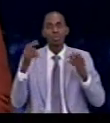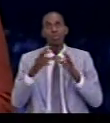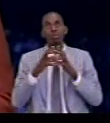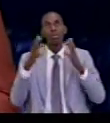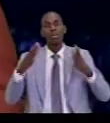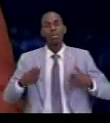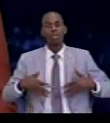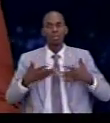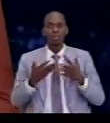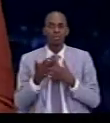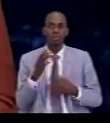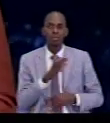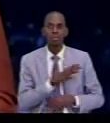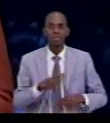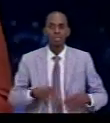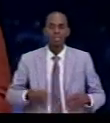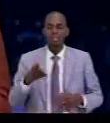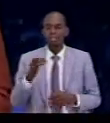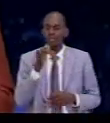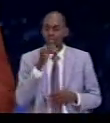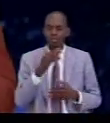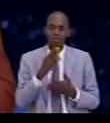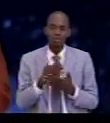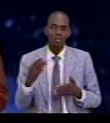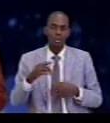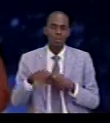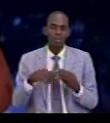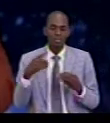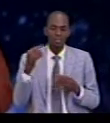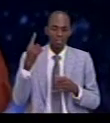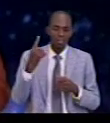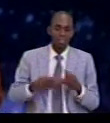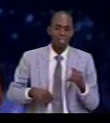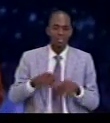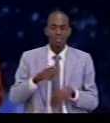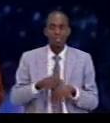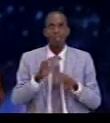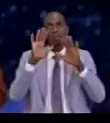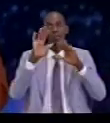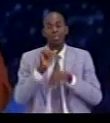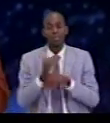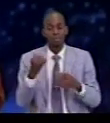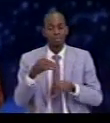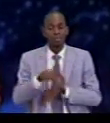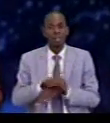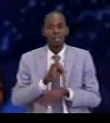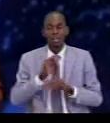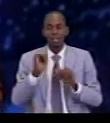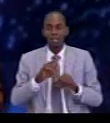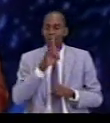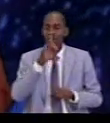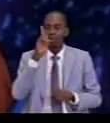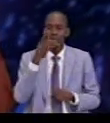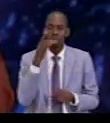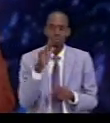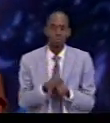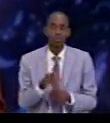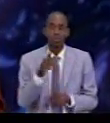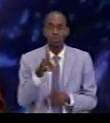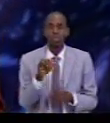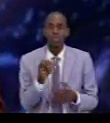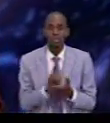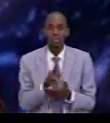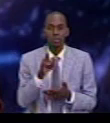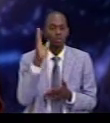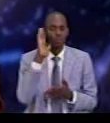there's something about the last minute miracle. And tonight, I can assure you that you're going to have your last